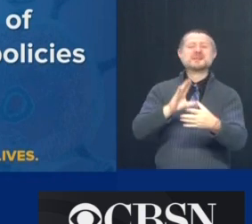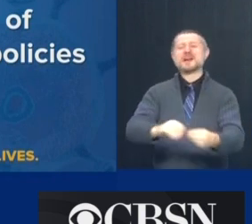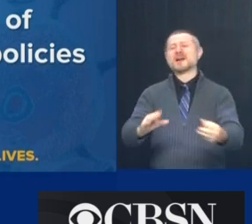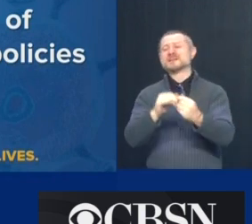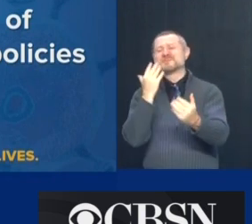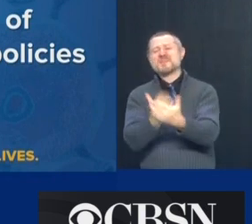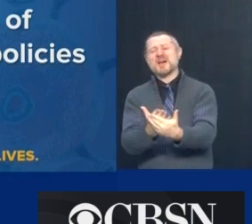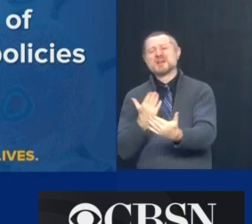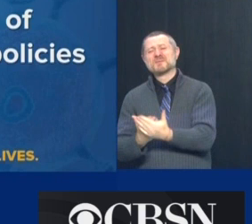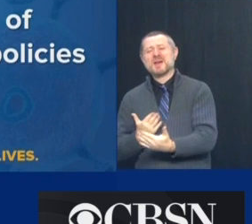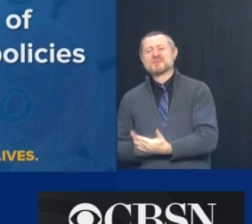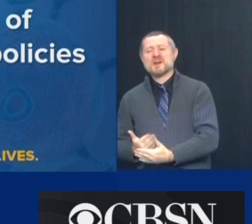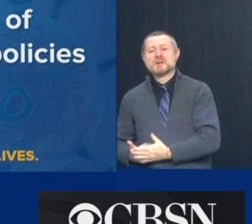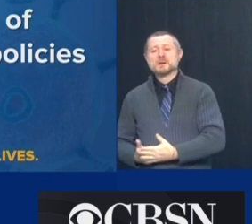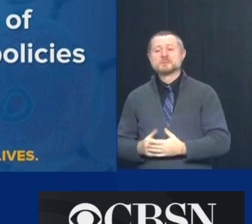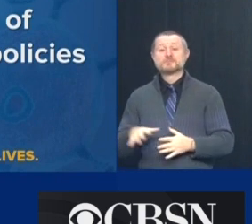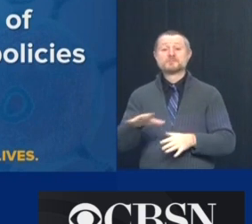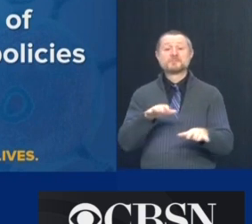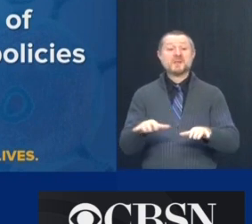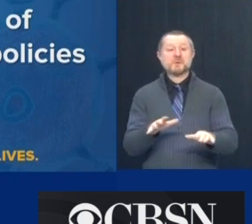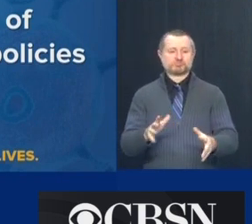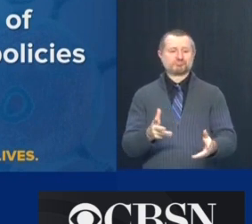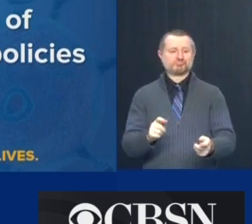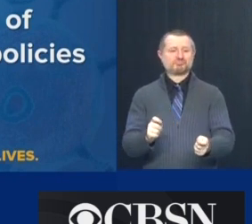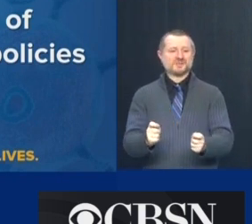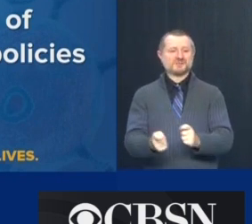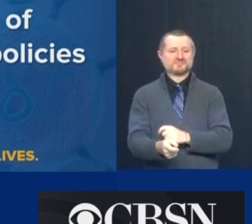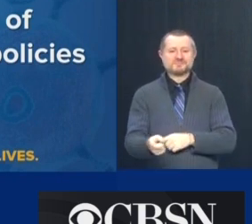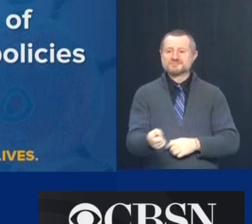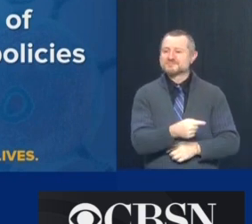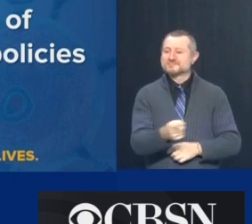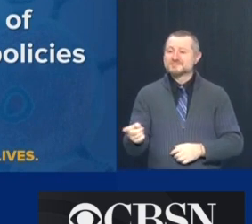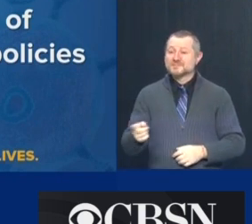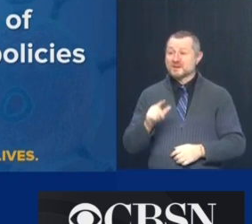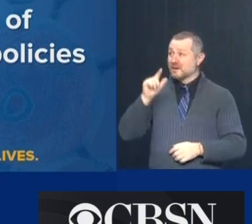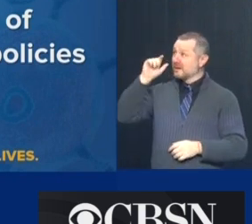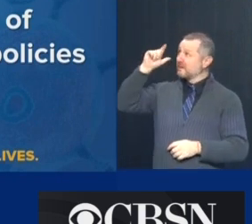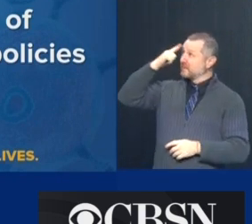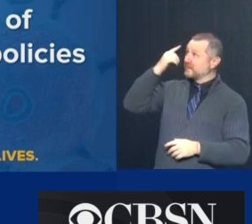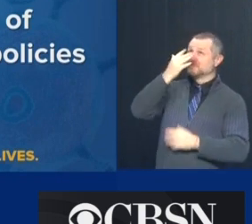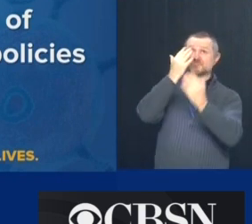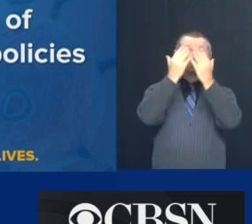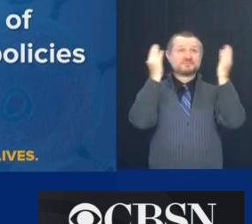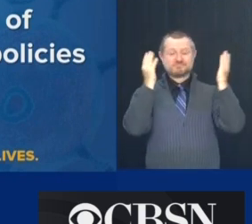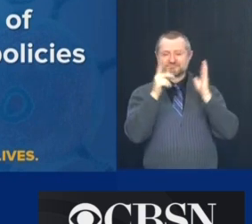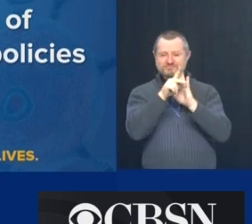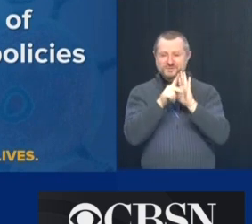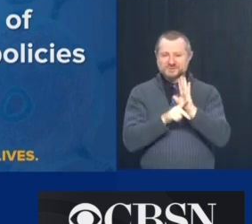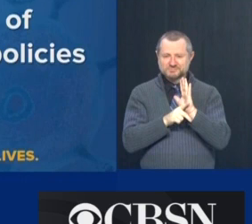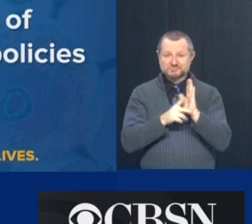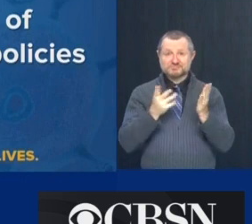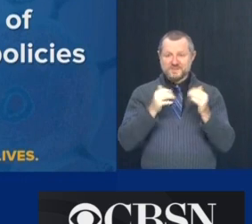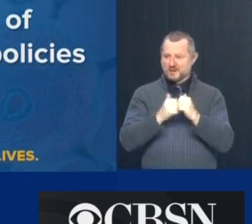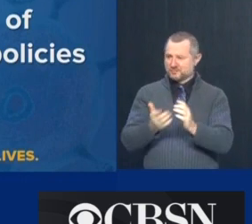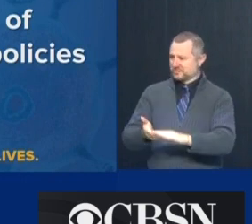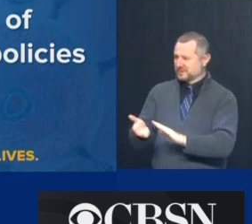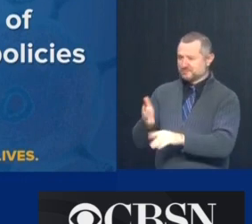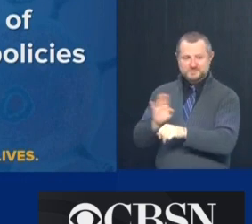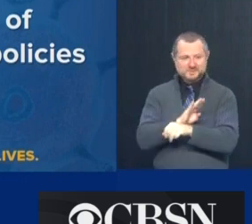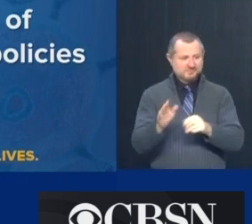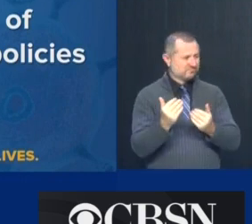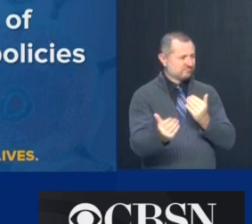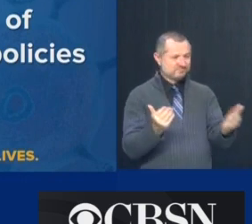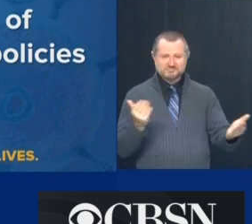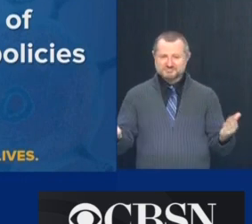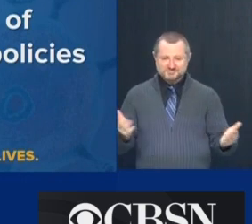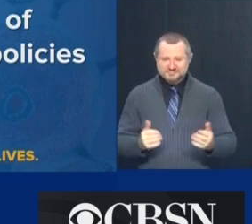behavior. We have government policies on what businesses operate and how they operate, and that has